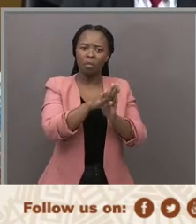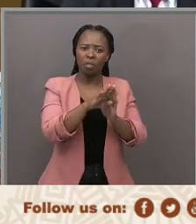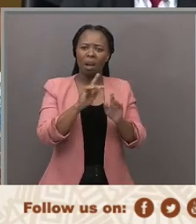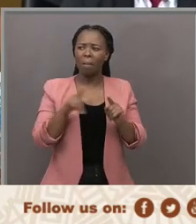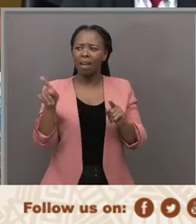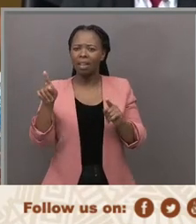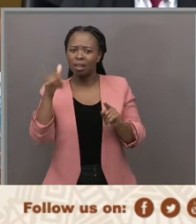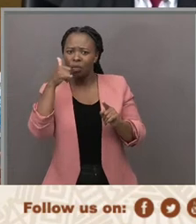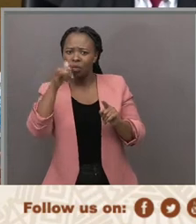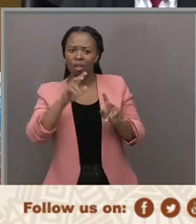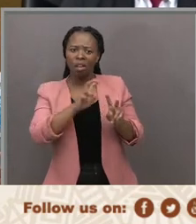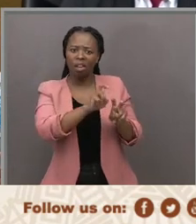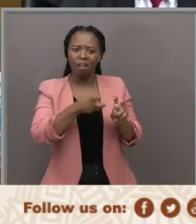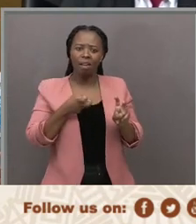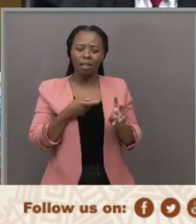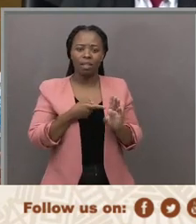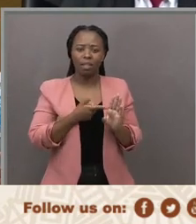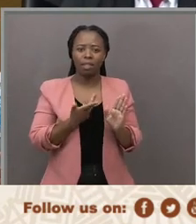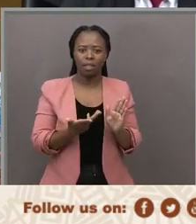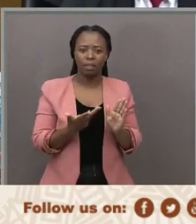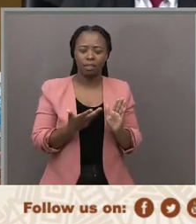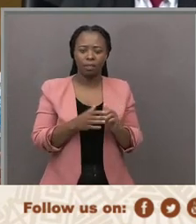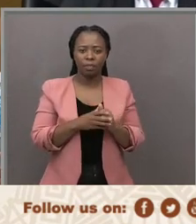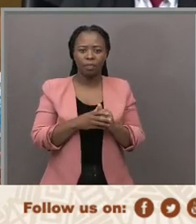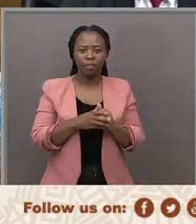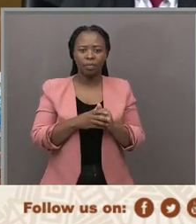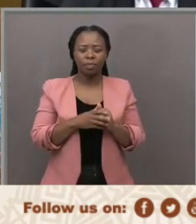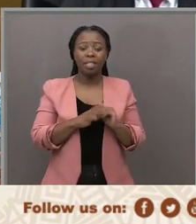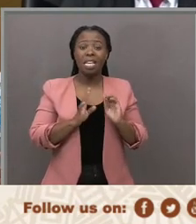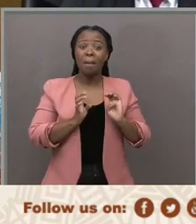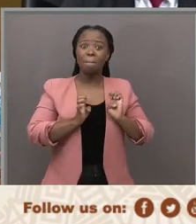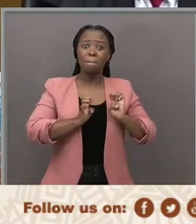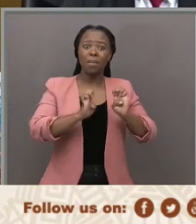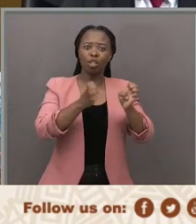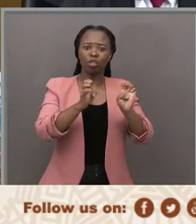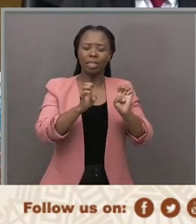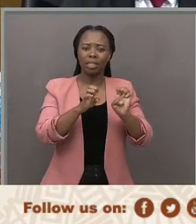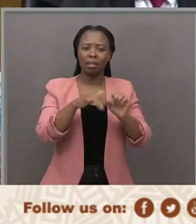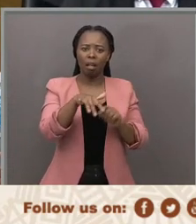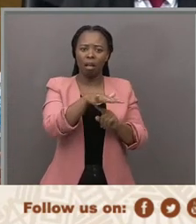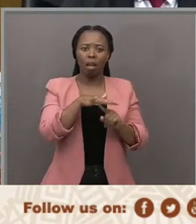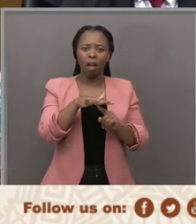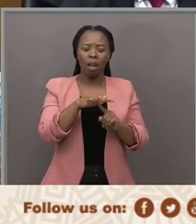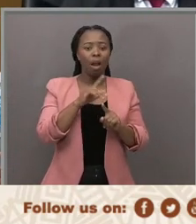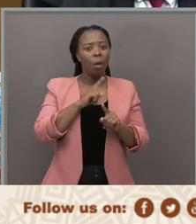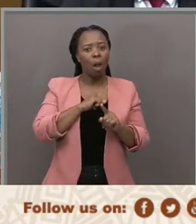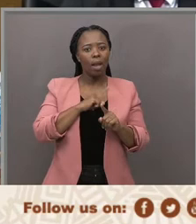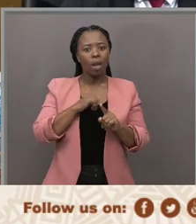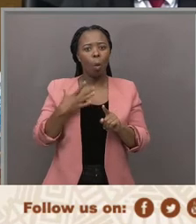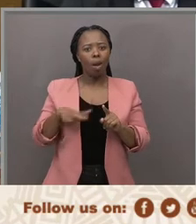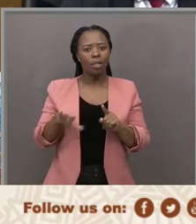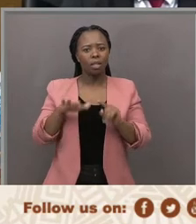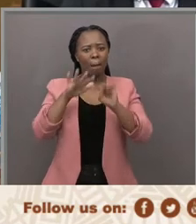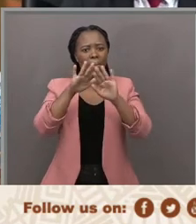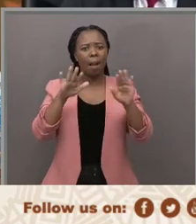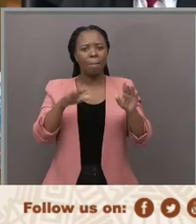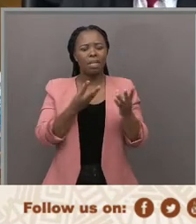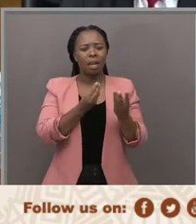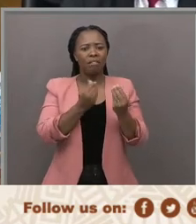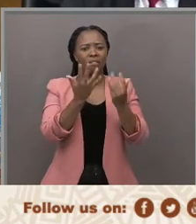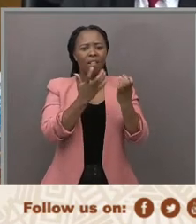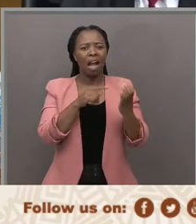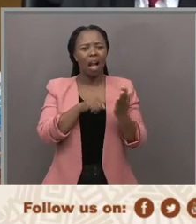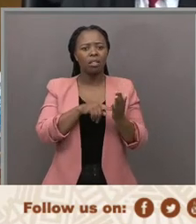use emergency conditions to want to loot the public purse. And the truth